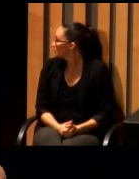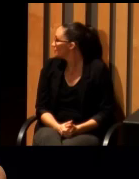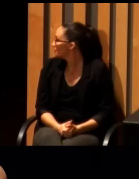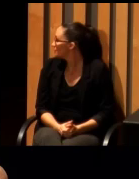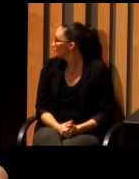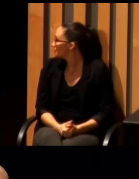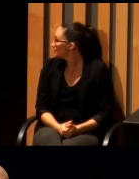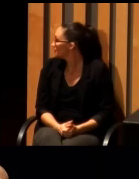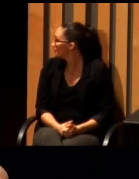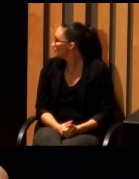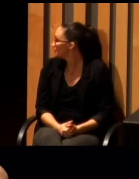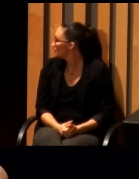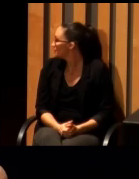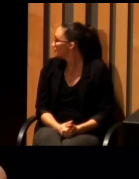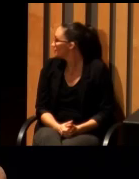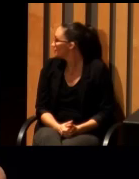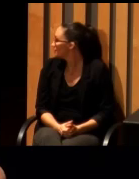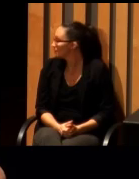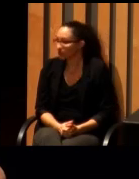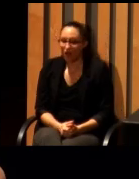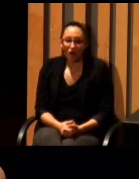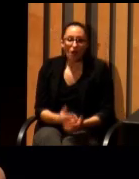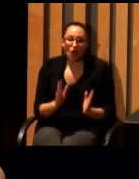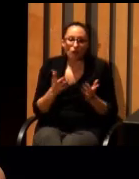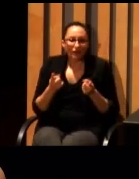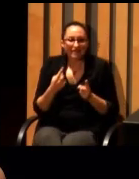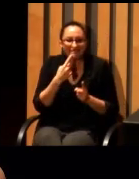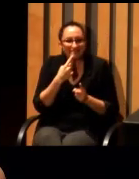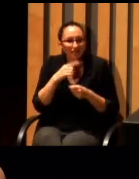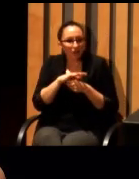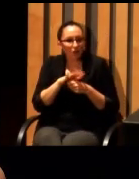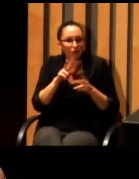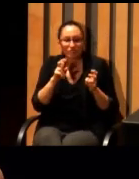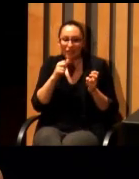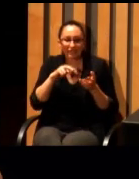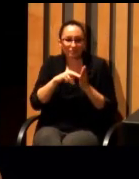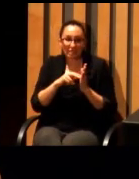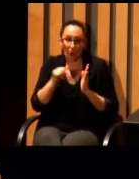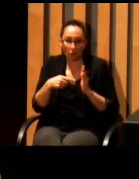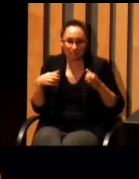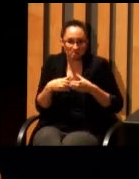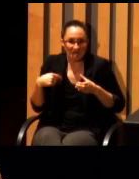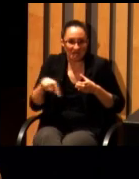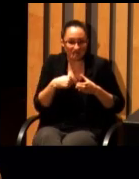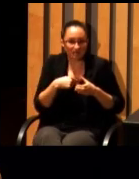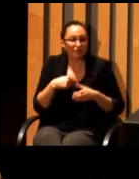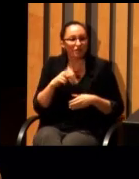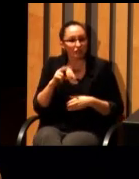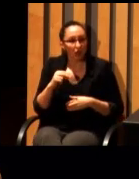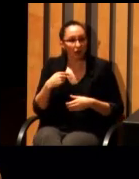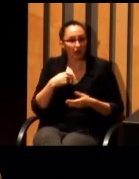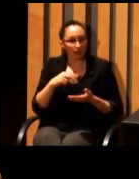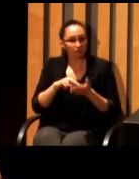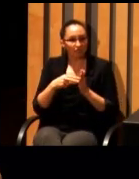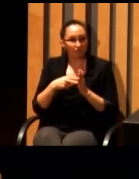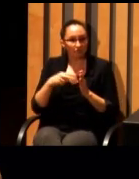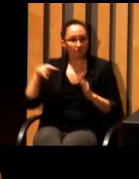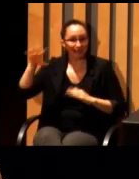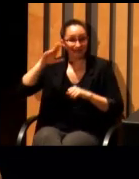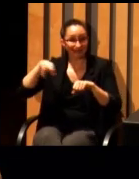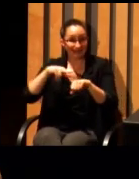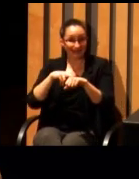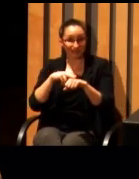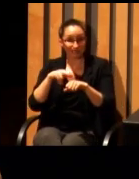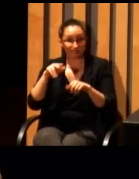I didn't mean for that to sound like it's a purely local issue, but certainly, you know, my point also was that it was played out on the national stage. So it